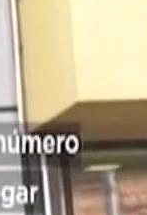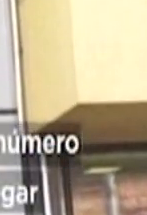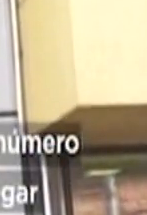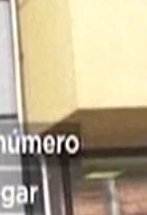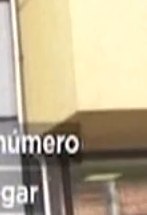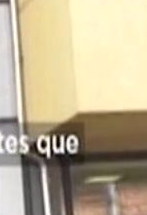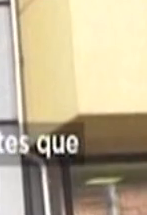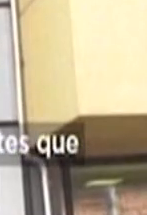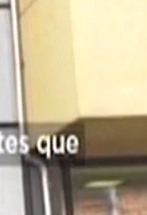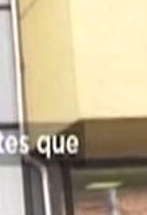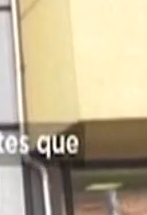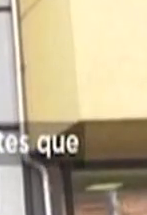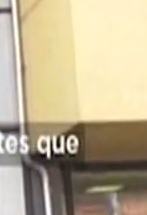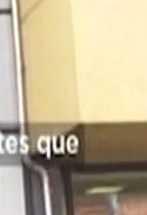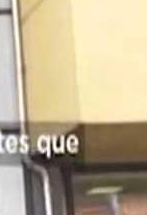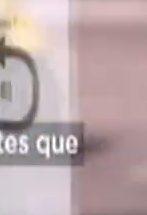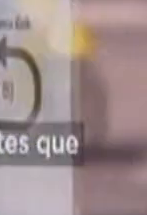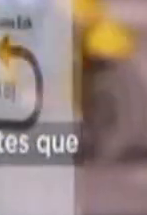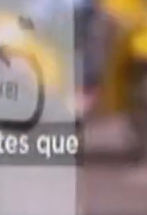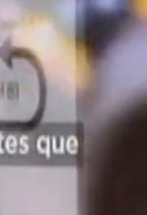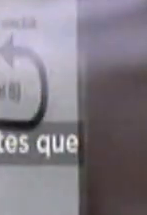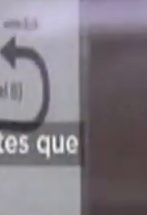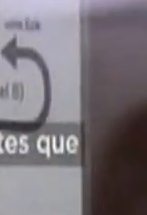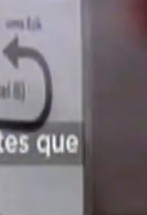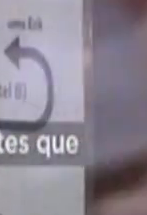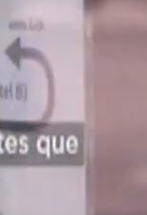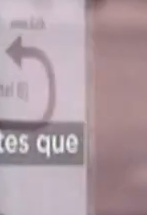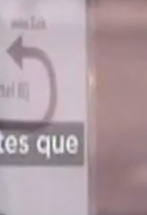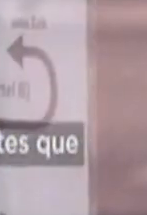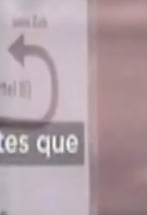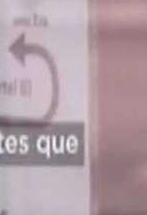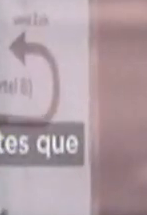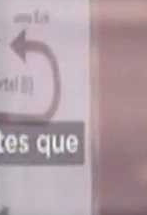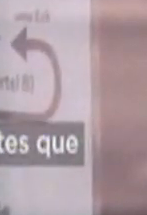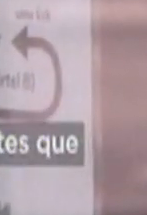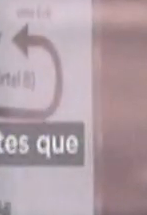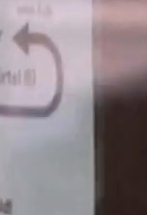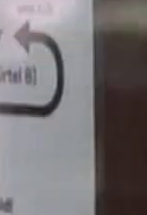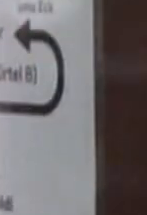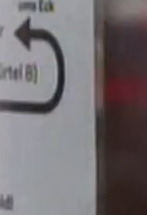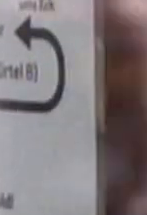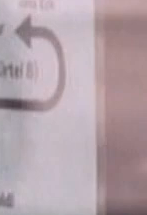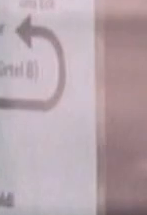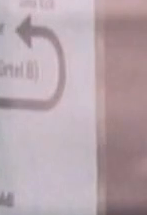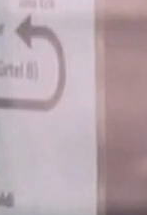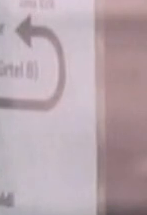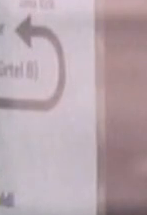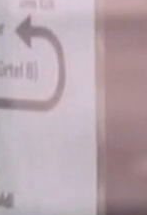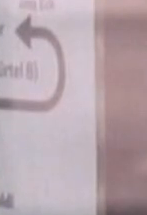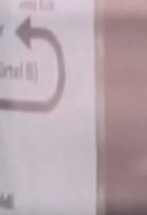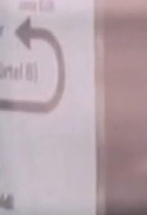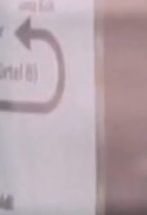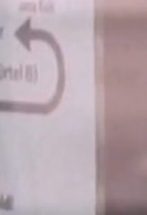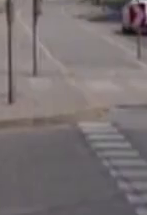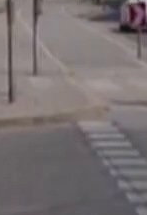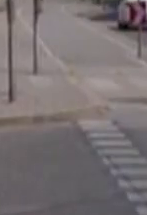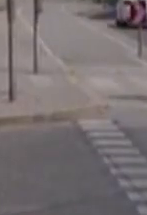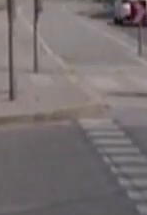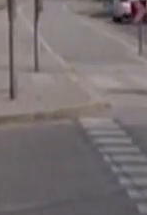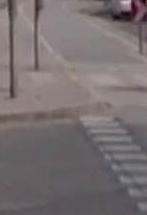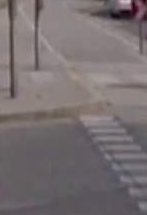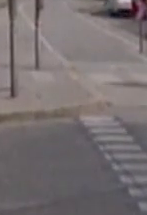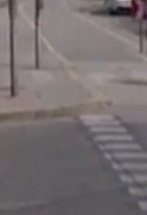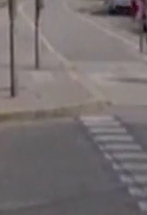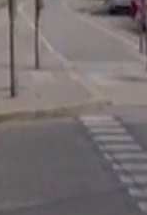really increasing also the number of people that can be reached and even new patients coming to treatment. So that gives a sign of hope.